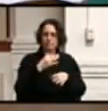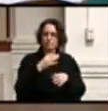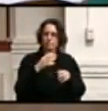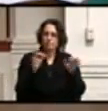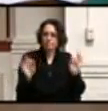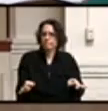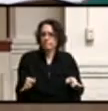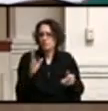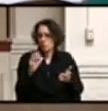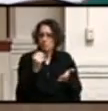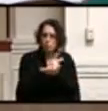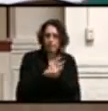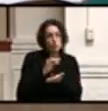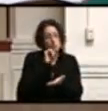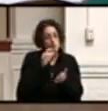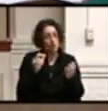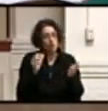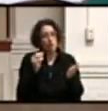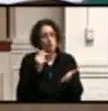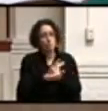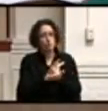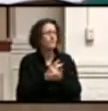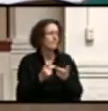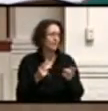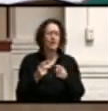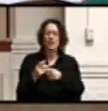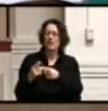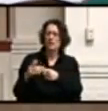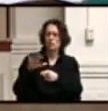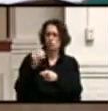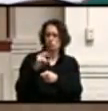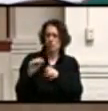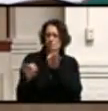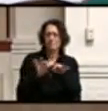that they're kind of advisory. And